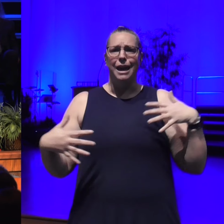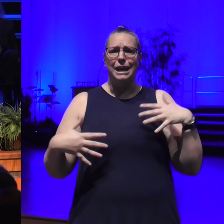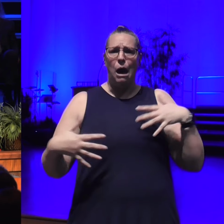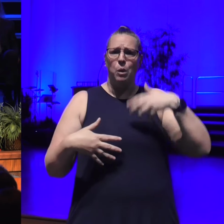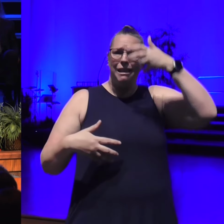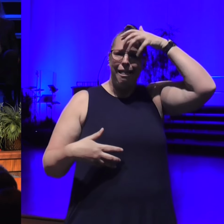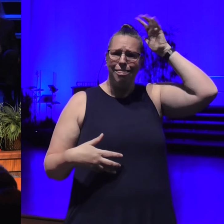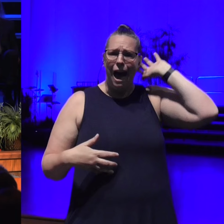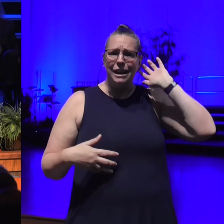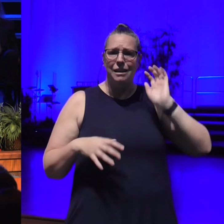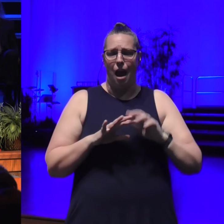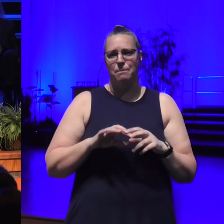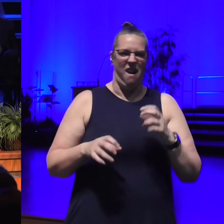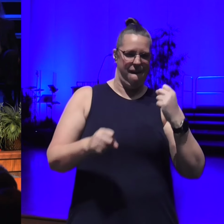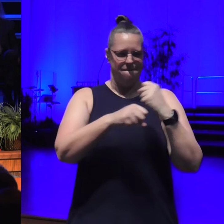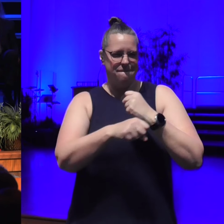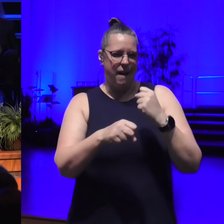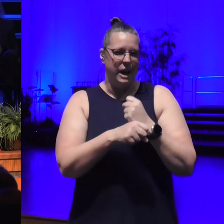back,